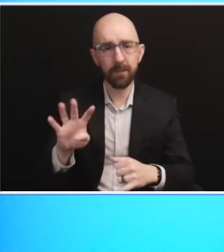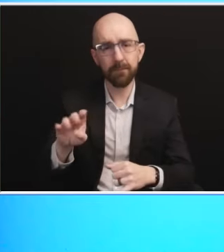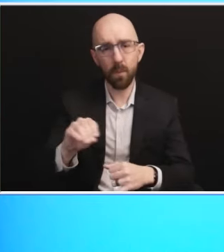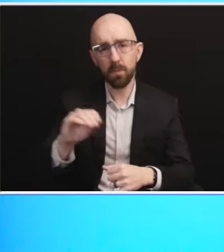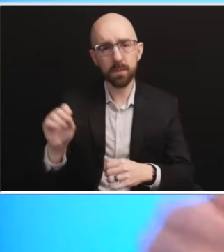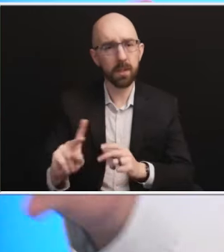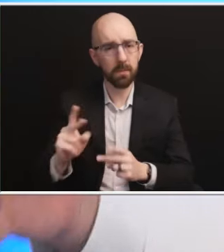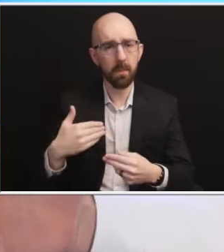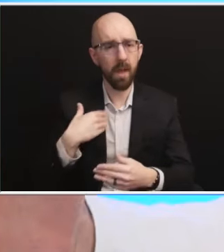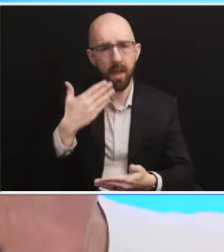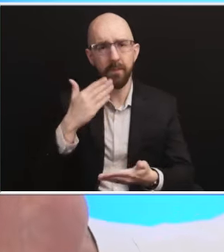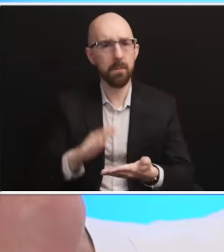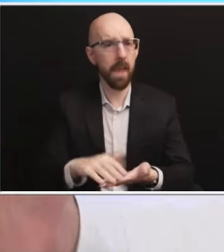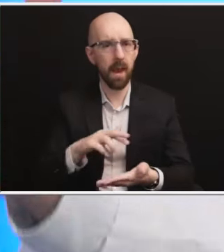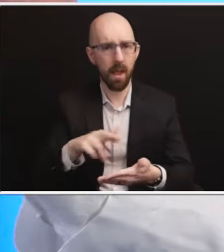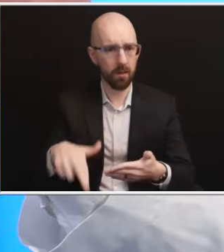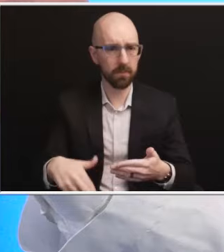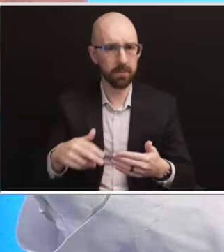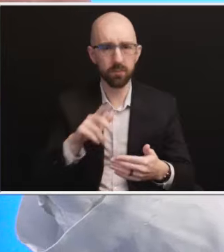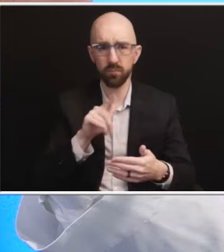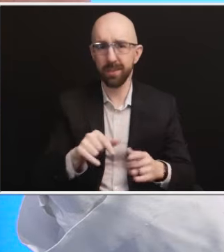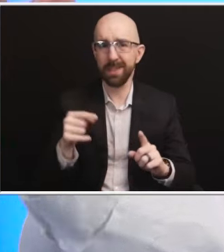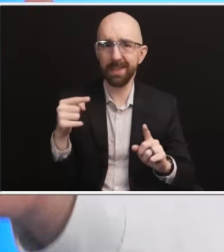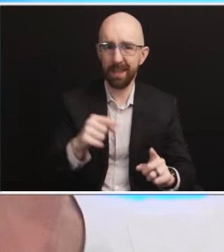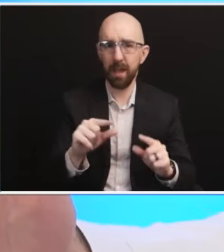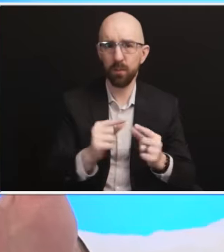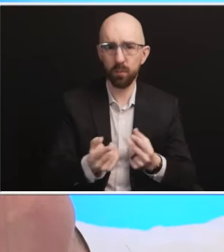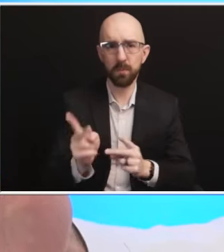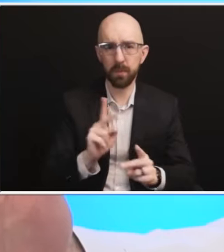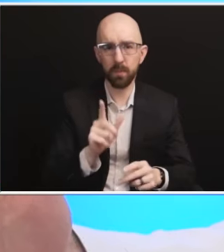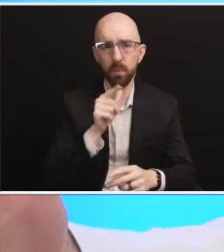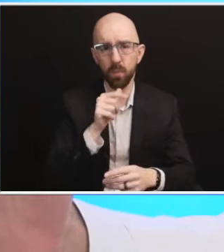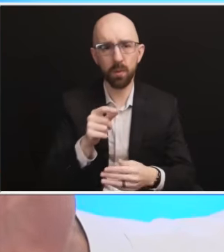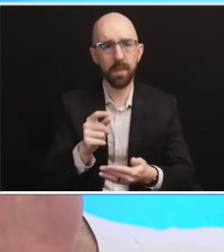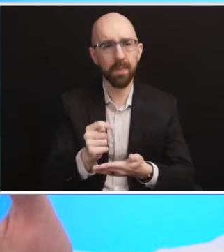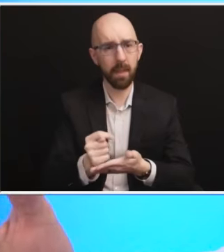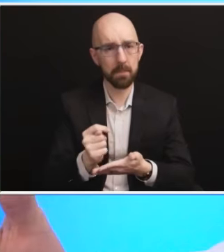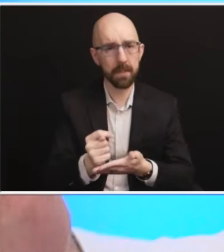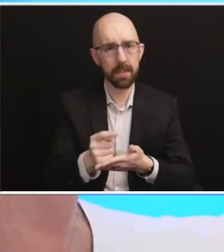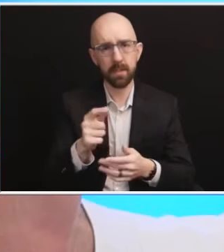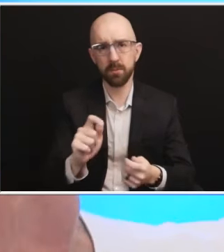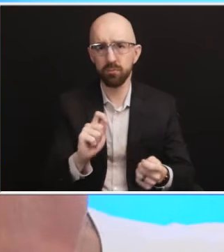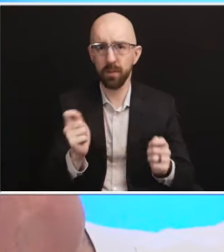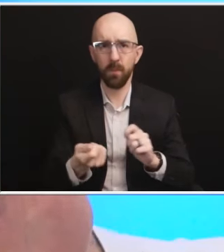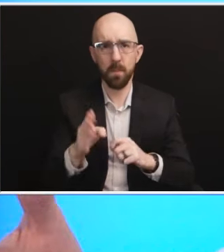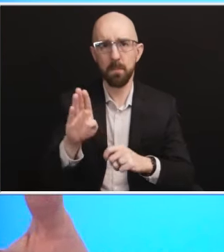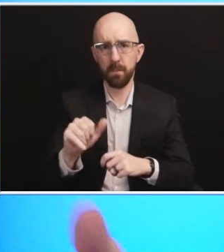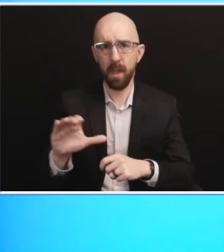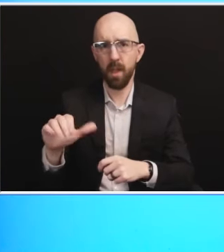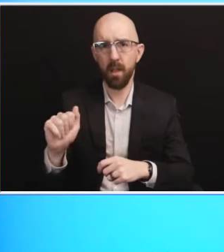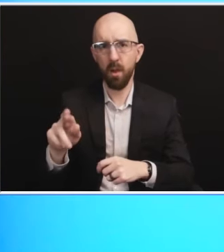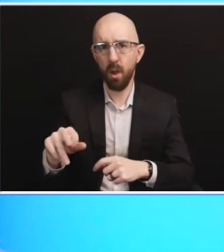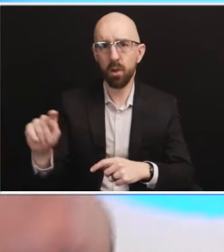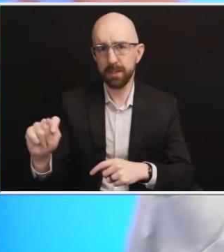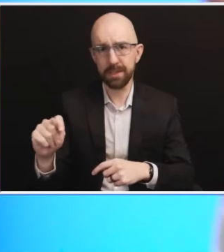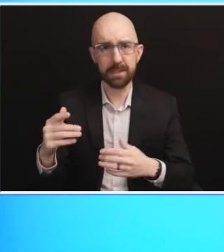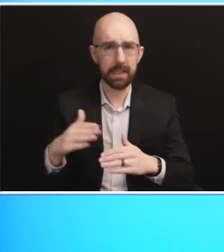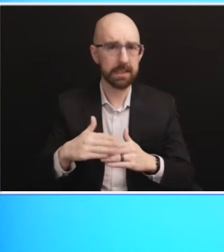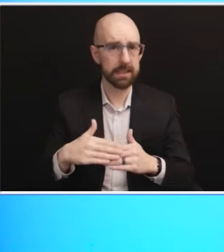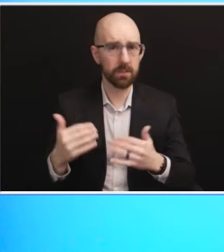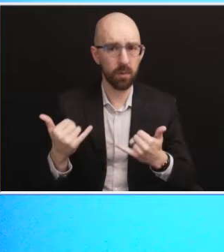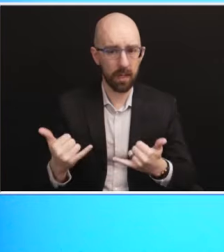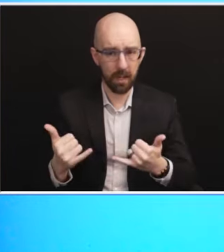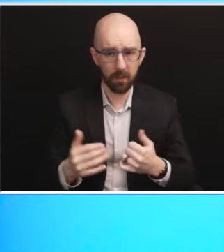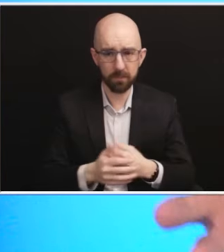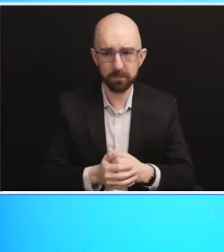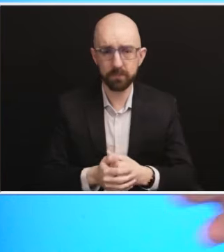outcomes. And it's really that group of people whose therapy has been transformed by CAR T-cells, at least as of right now. The current body of